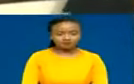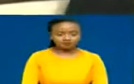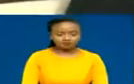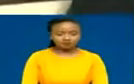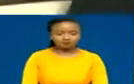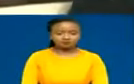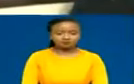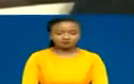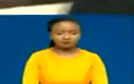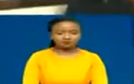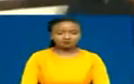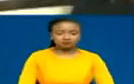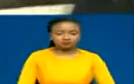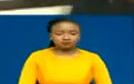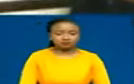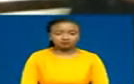this honorable court